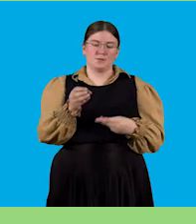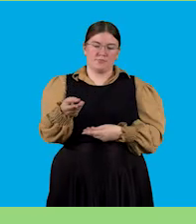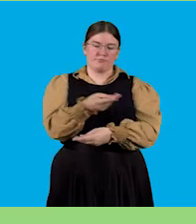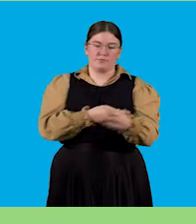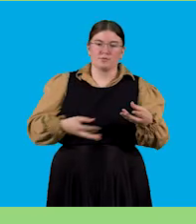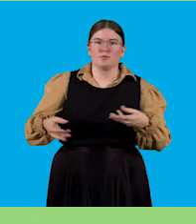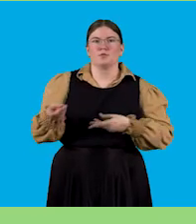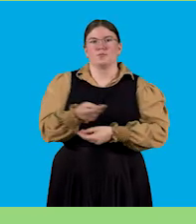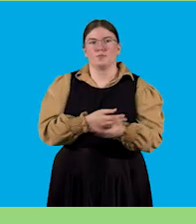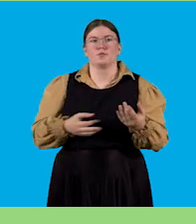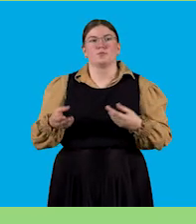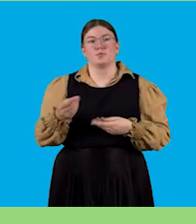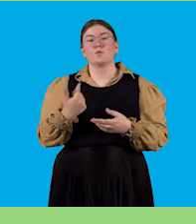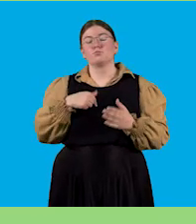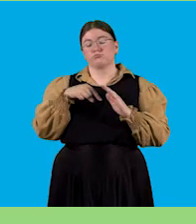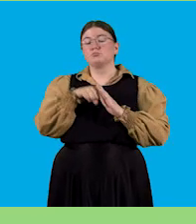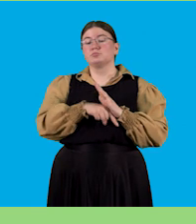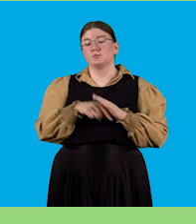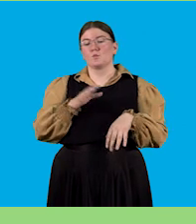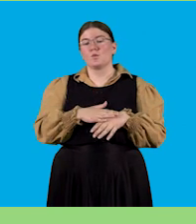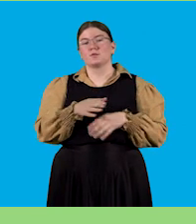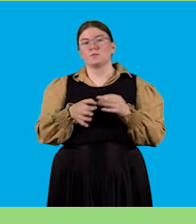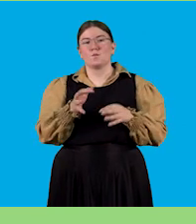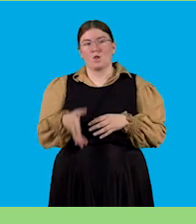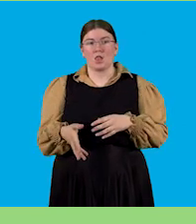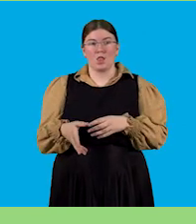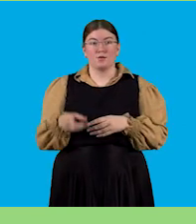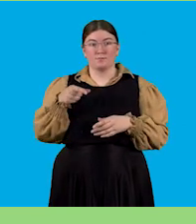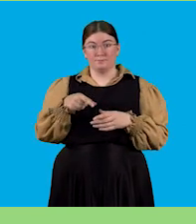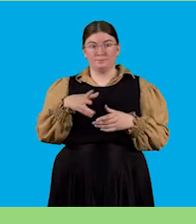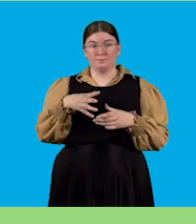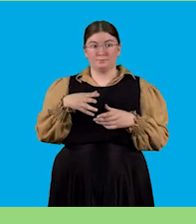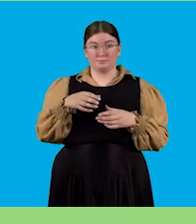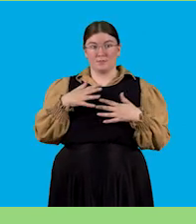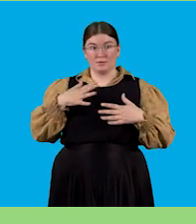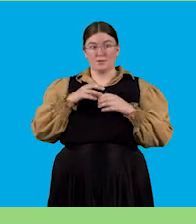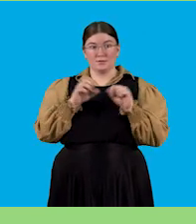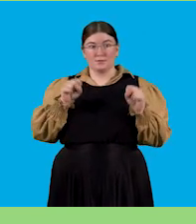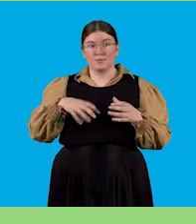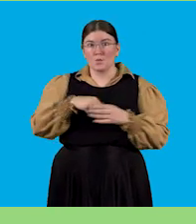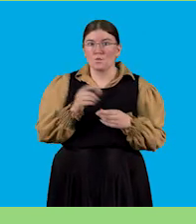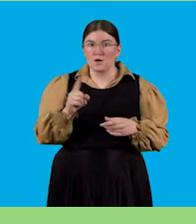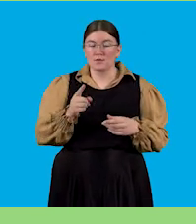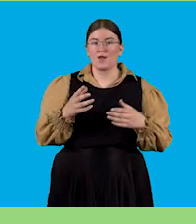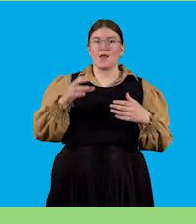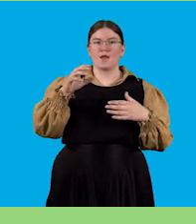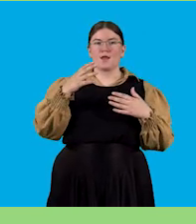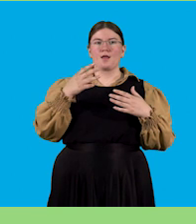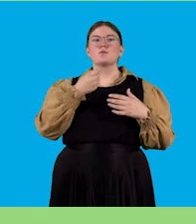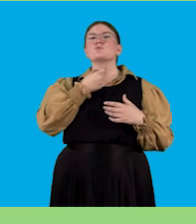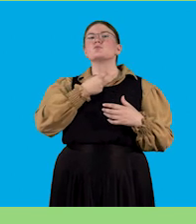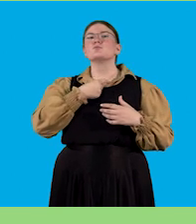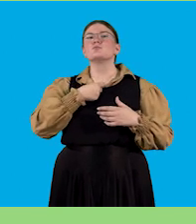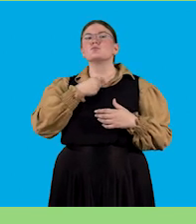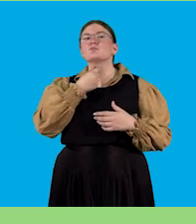The respiratory system includes your airways, your lungs, and blood vessels. Now, if you